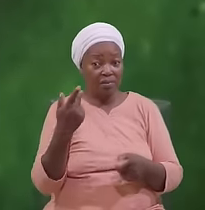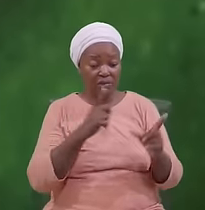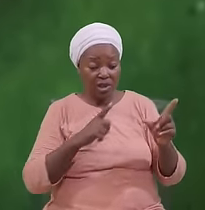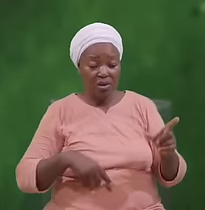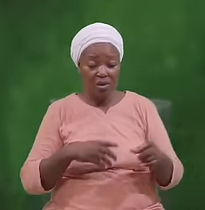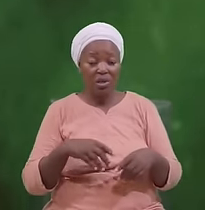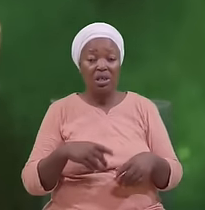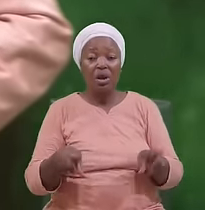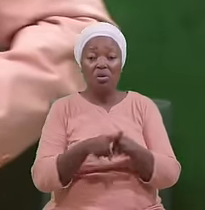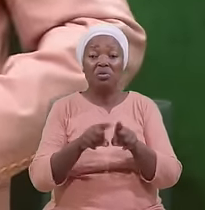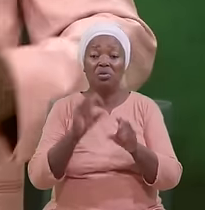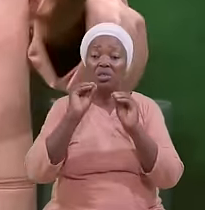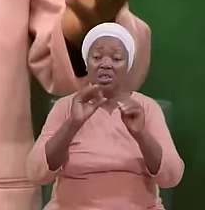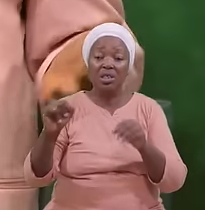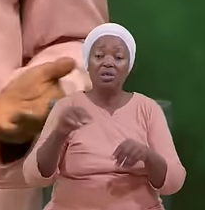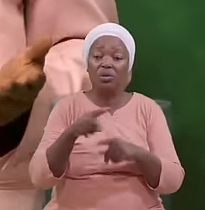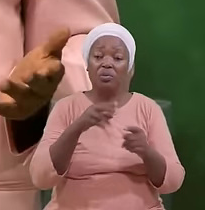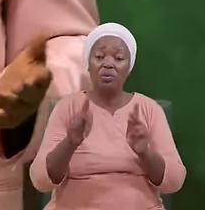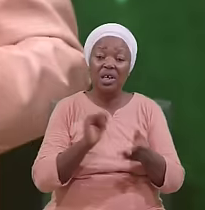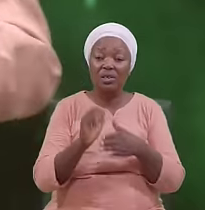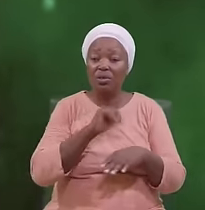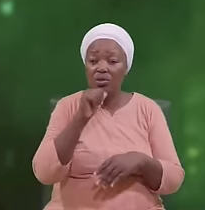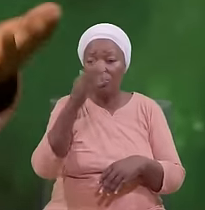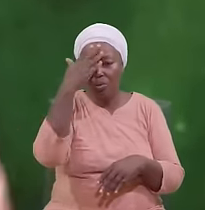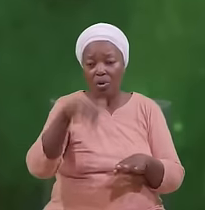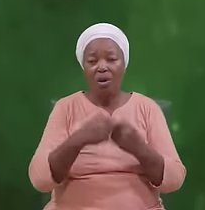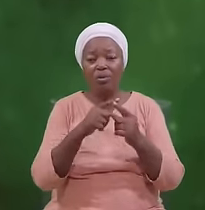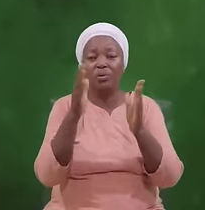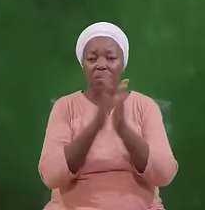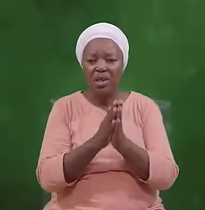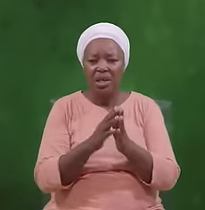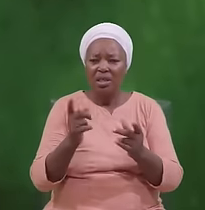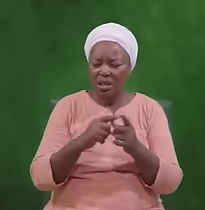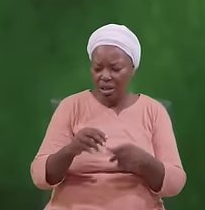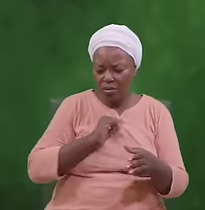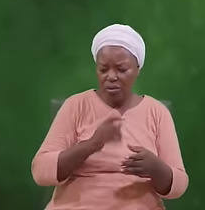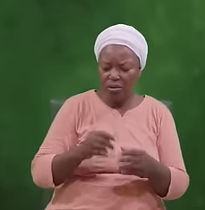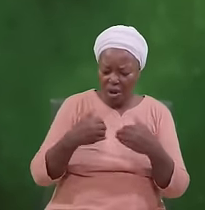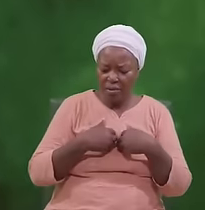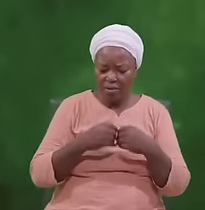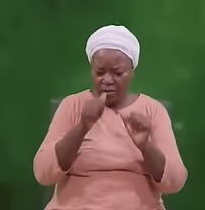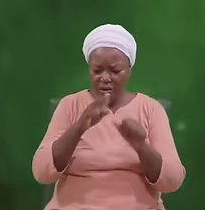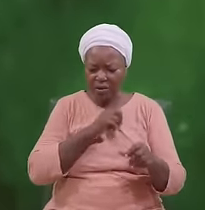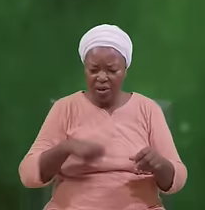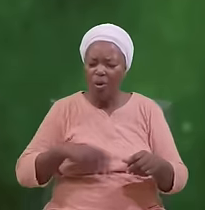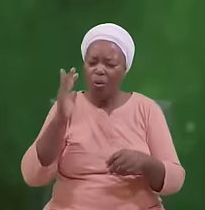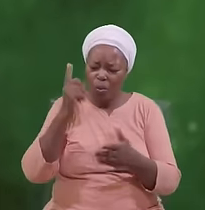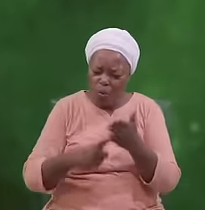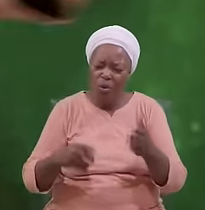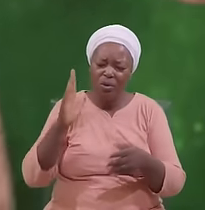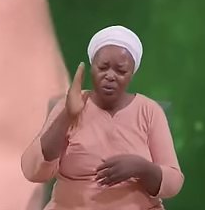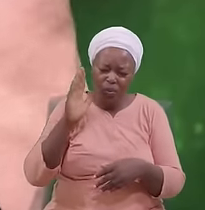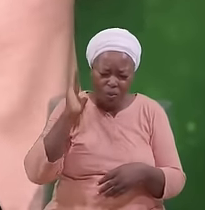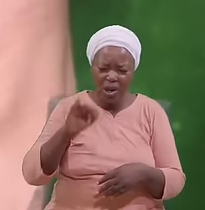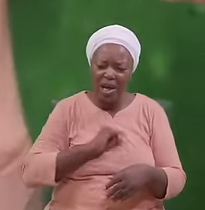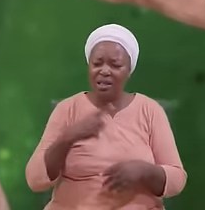to pray. Yes, I want to pray. I want to talk to God. I want to have the blessing of God. What will I say to God? What word will I